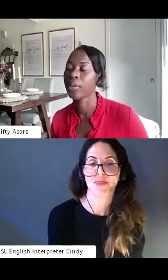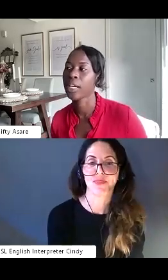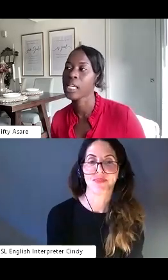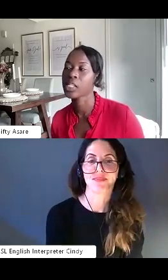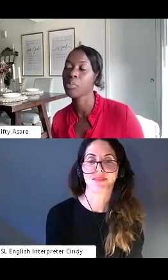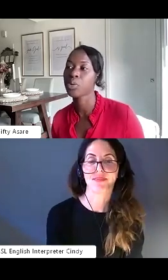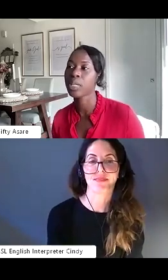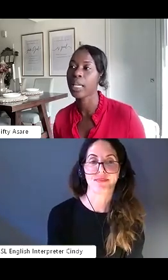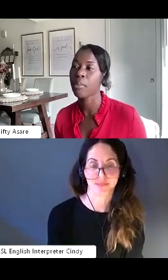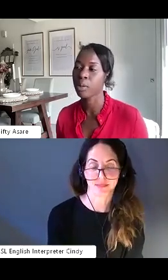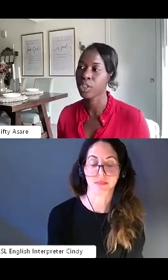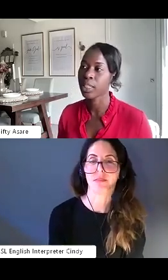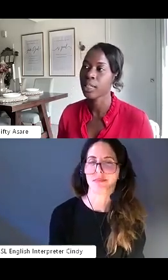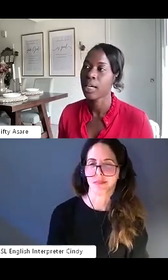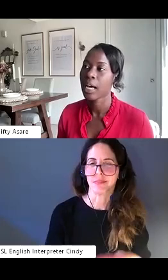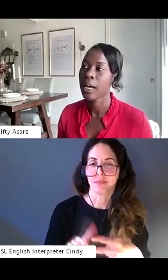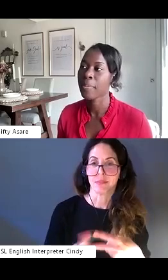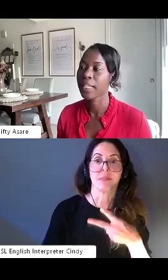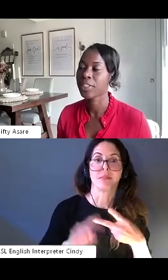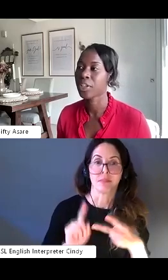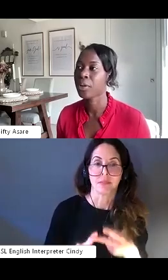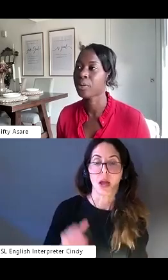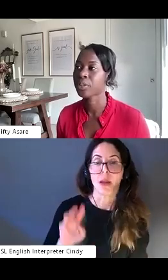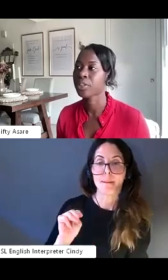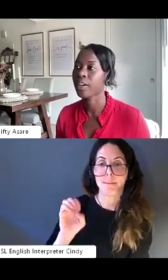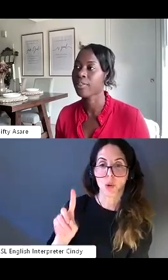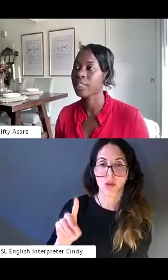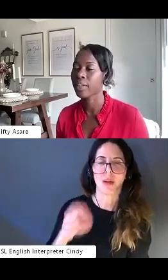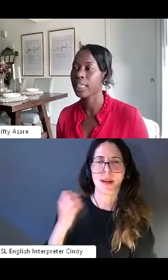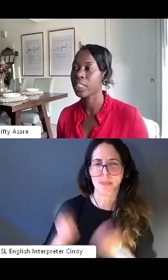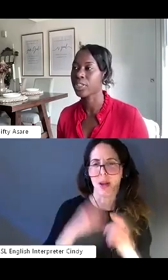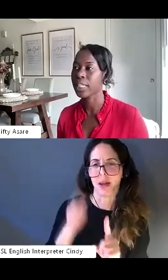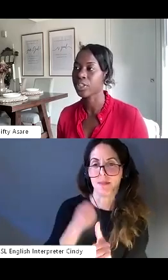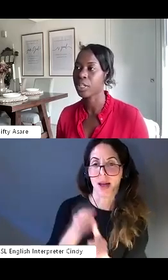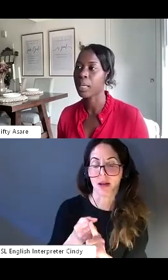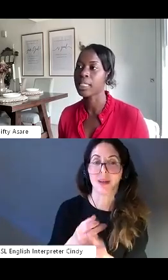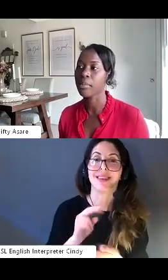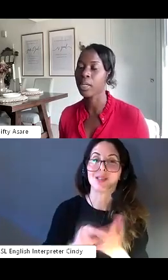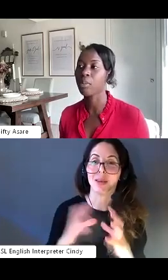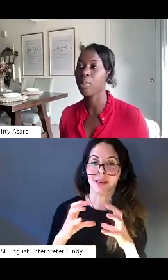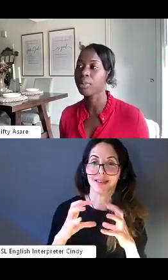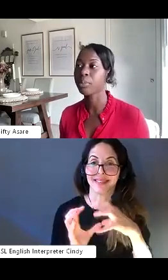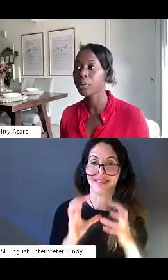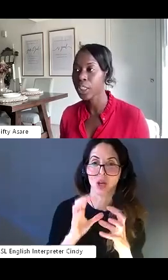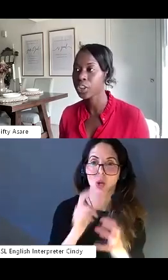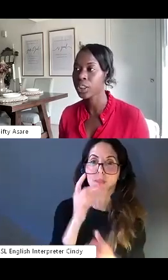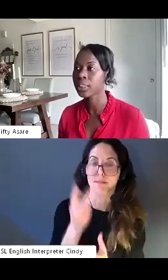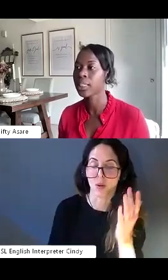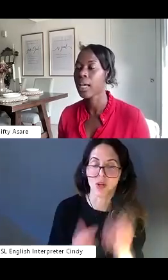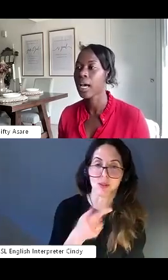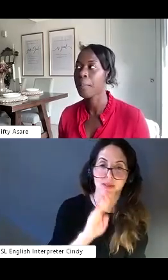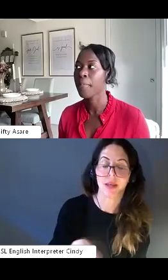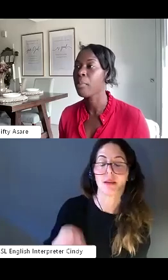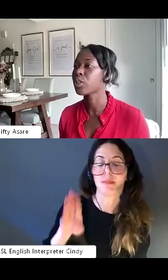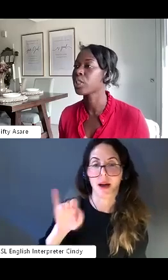Another area is mood and emotion. And so survivors living at the intersection may exhibit abrupt mood